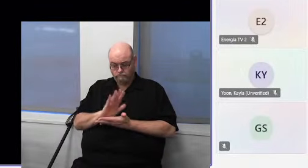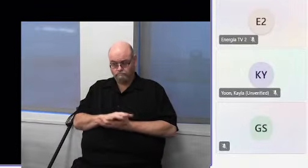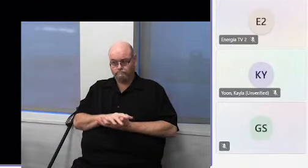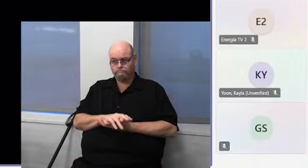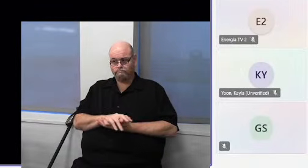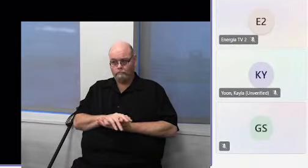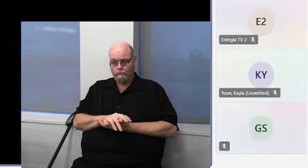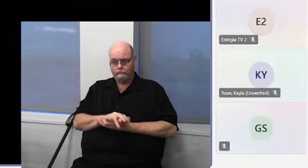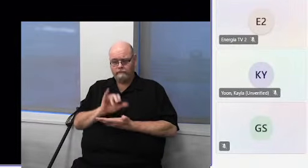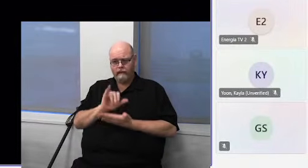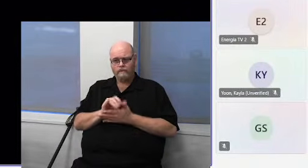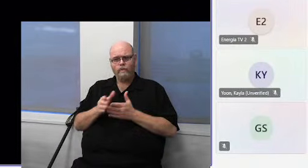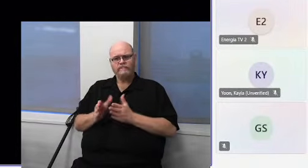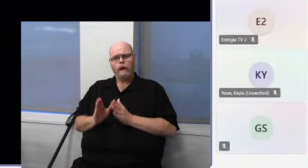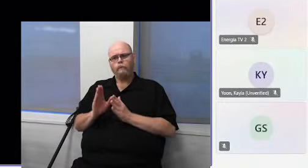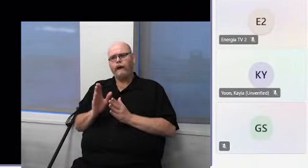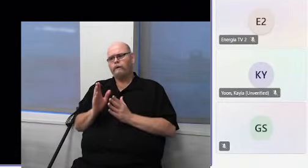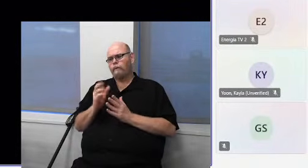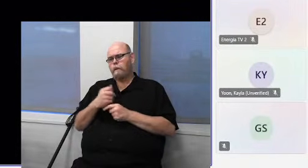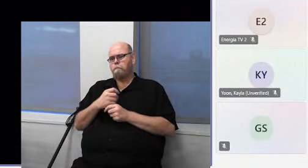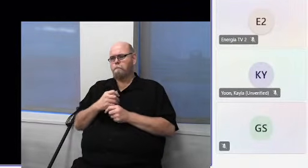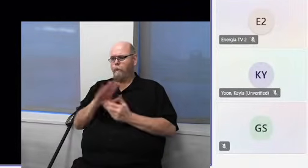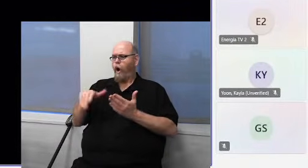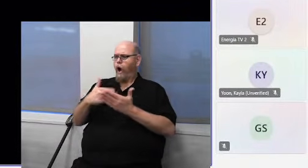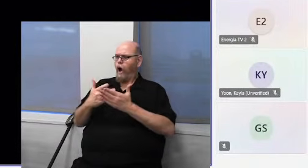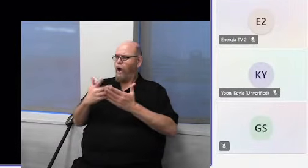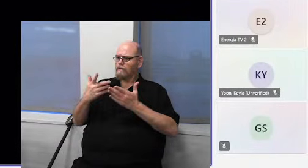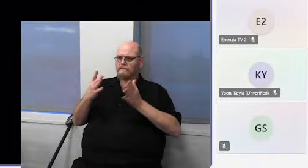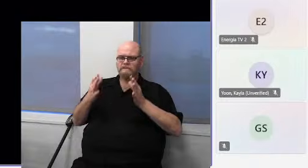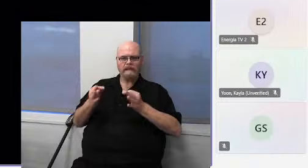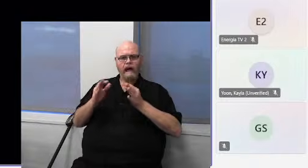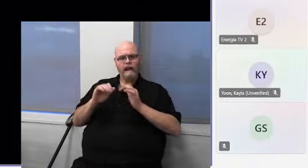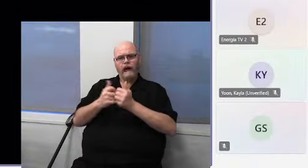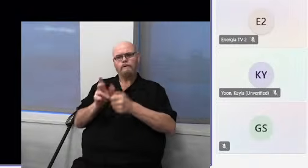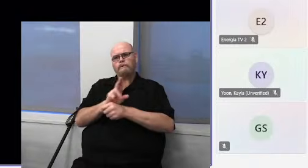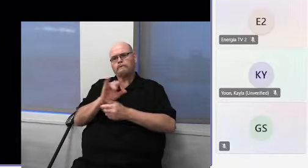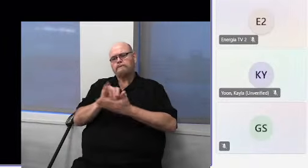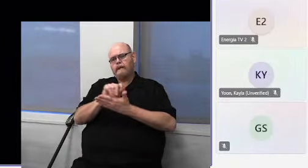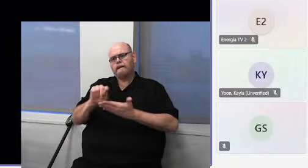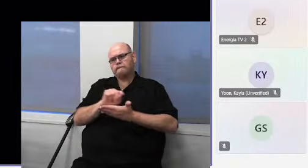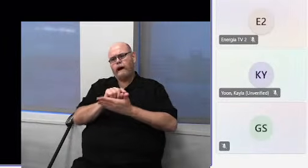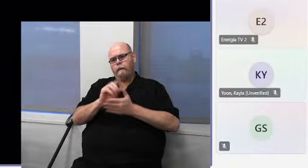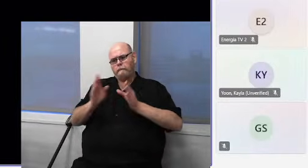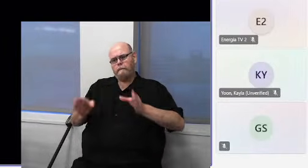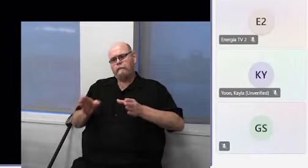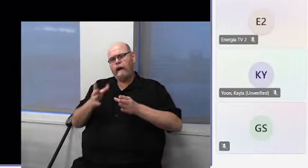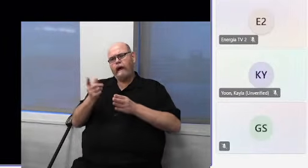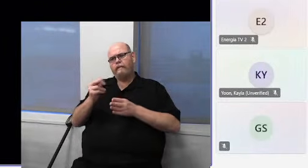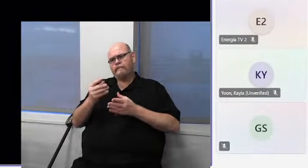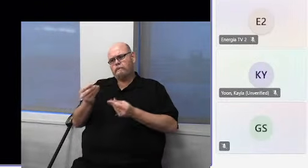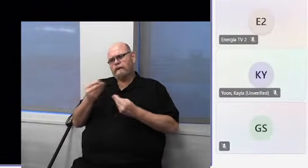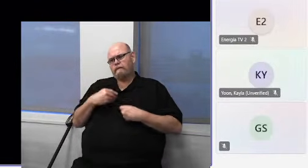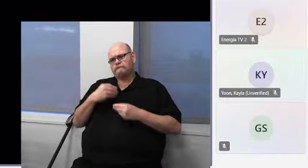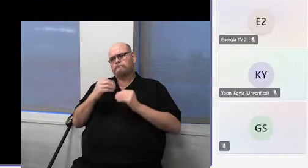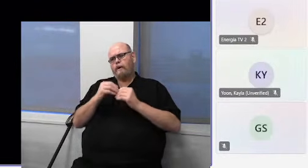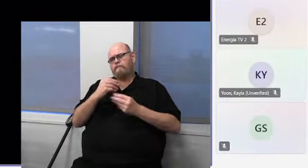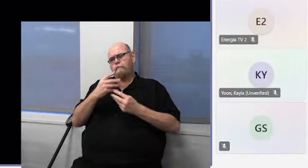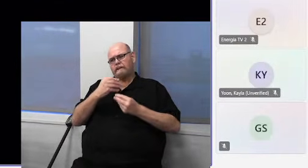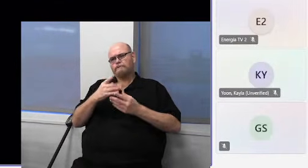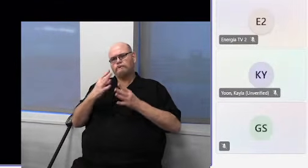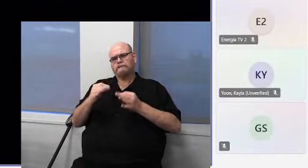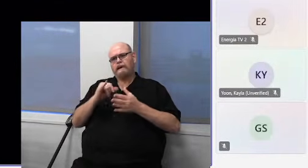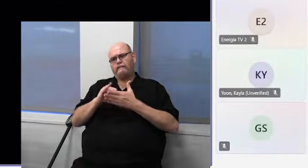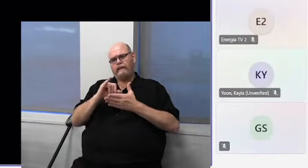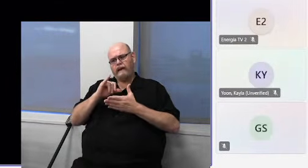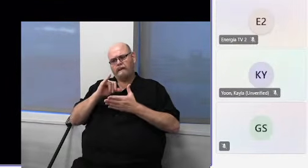hours. And that way we all are part of making the decision about how to use that time. That'll also give me some information